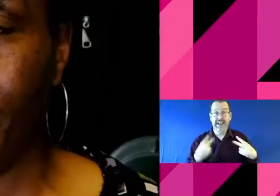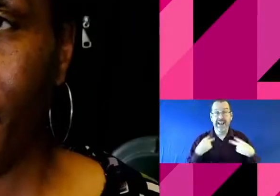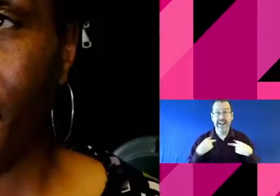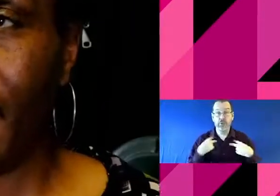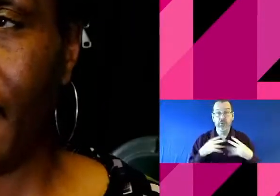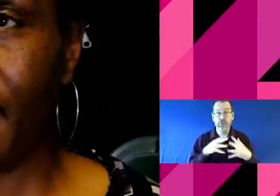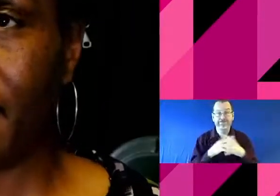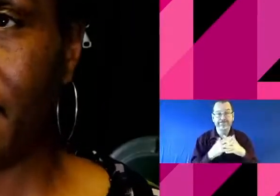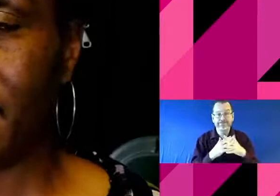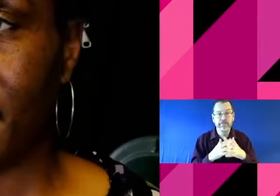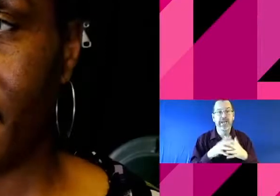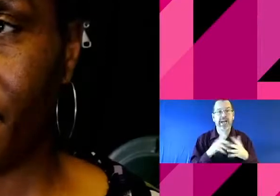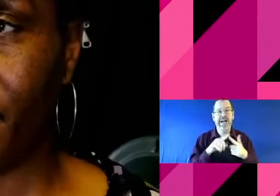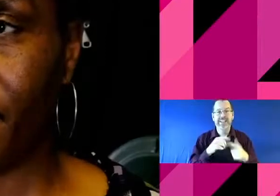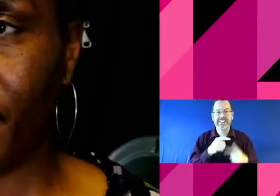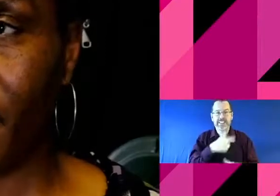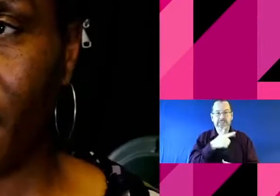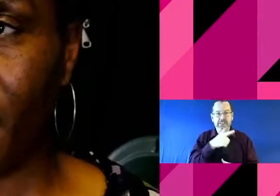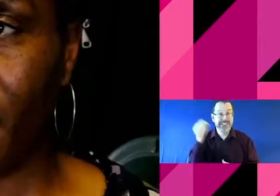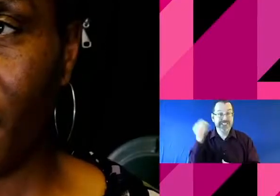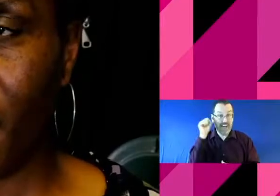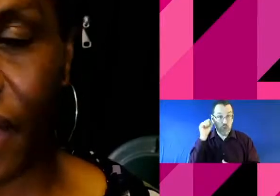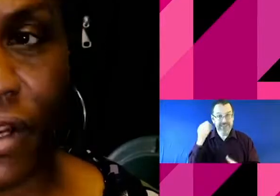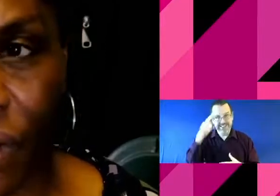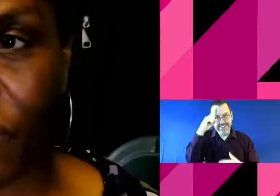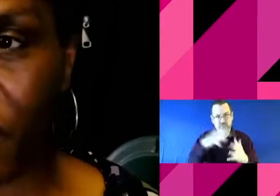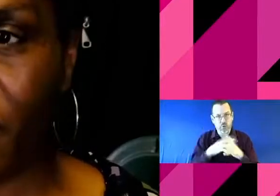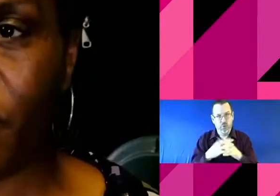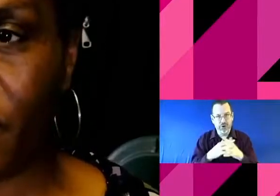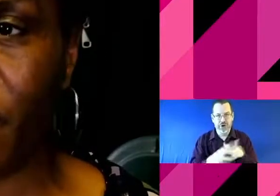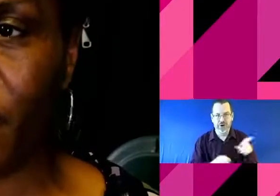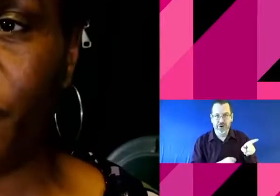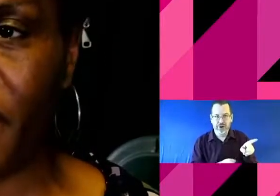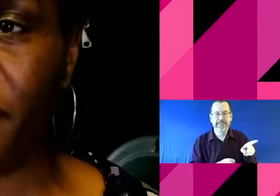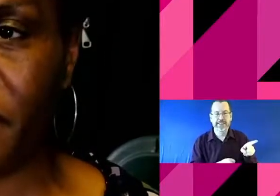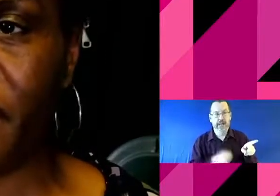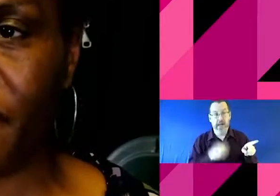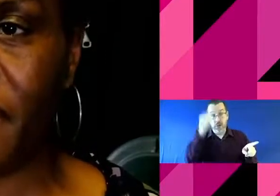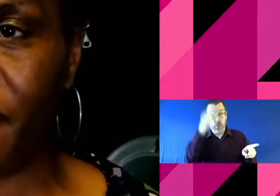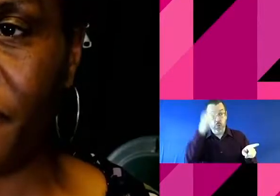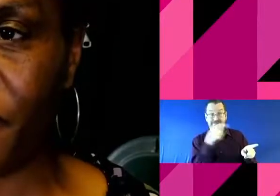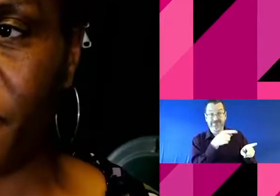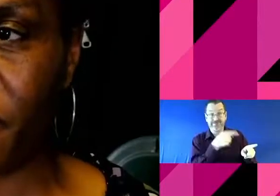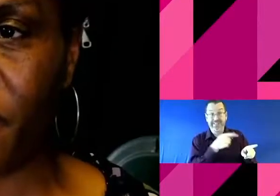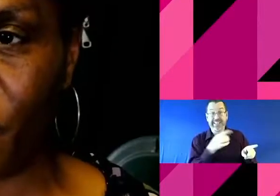disorder. And I know that he would not have been able